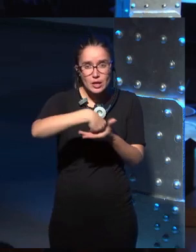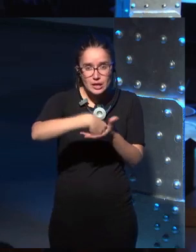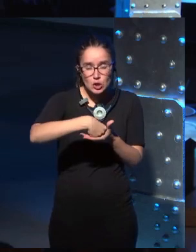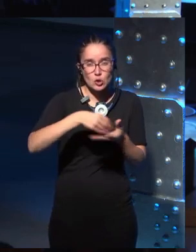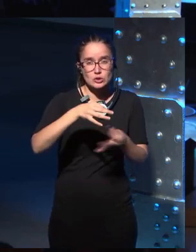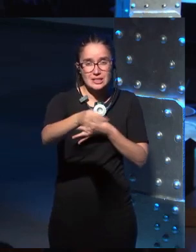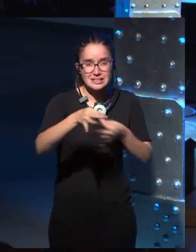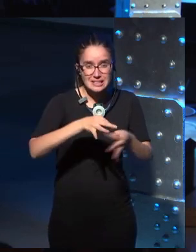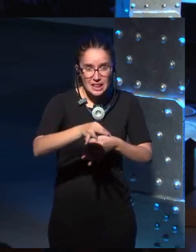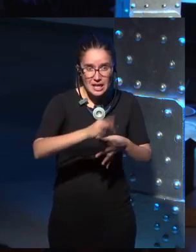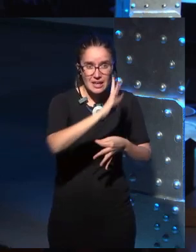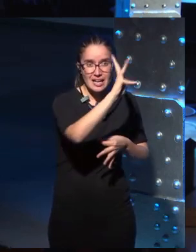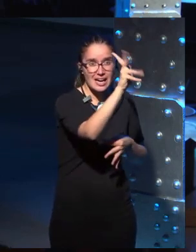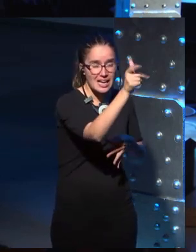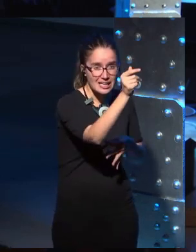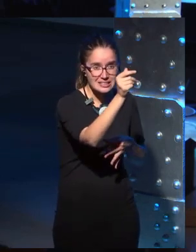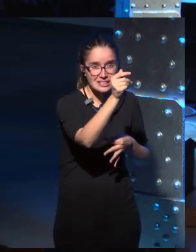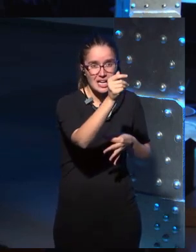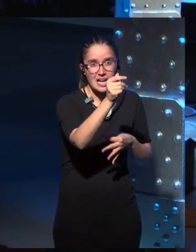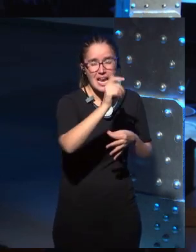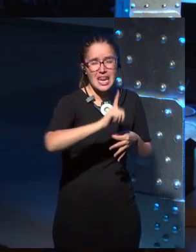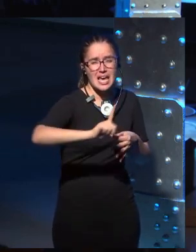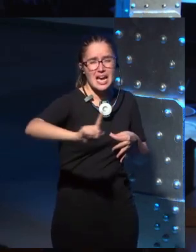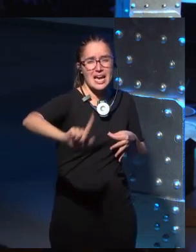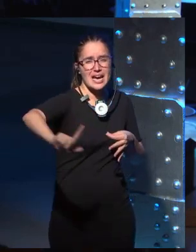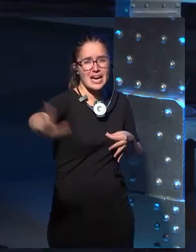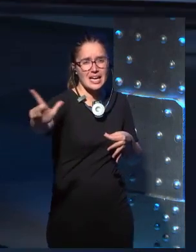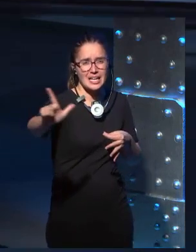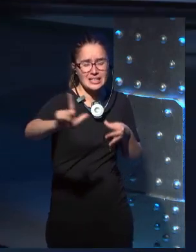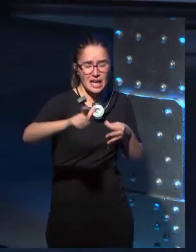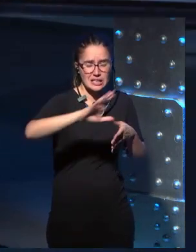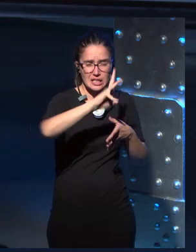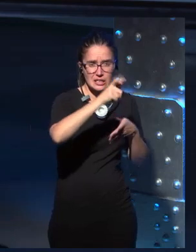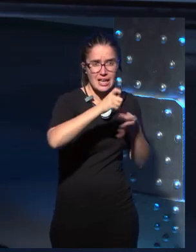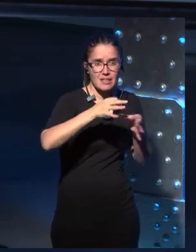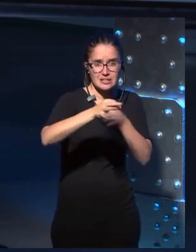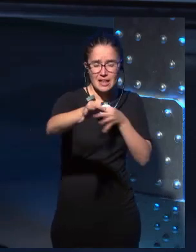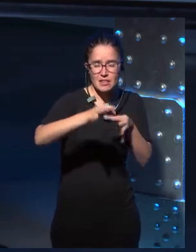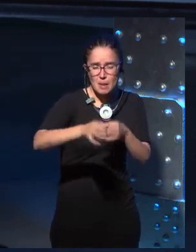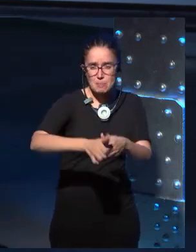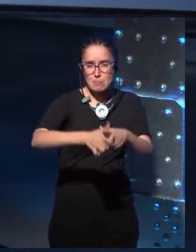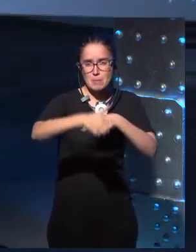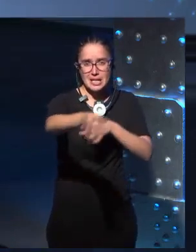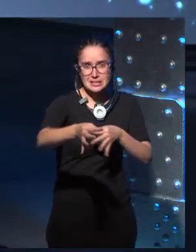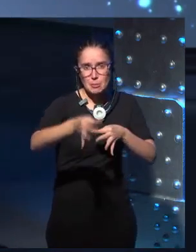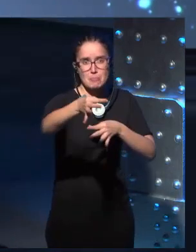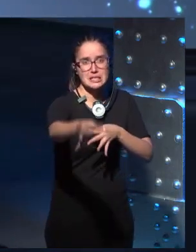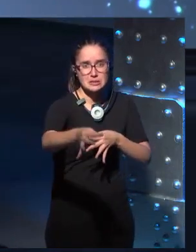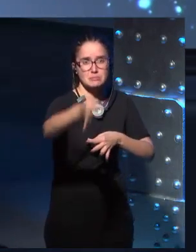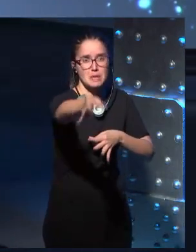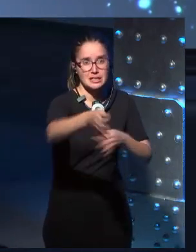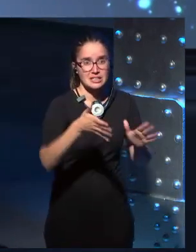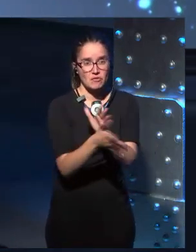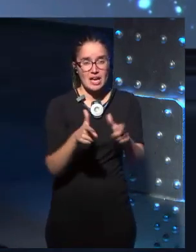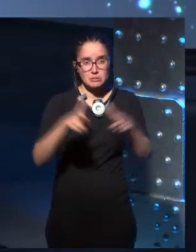between faraway galaxies stretches. The distances stretch. That's the expansion of the universe.